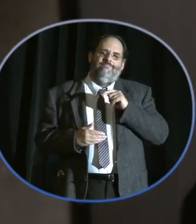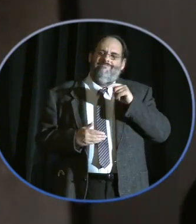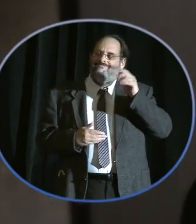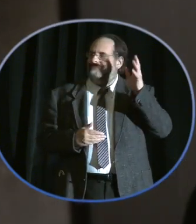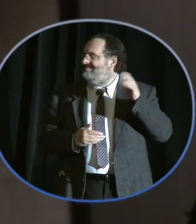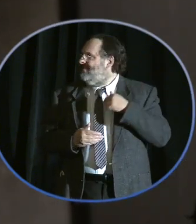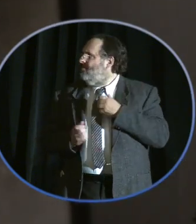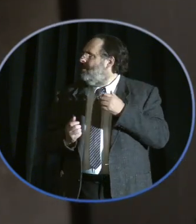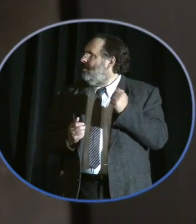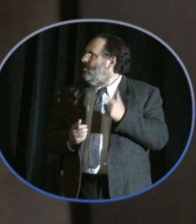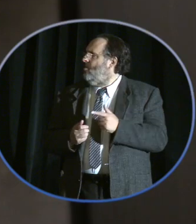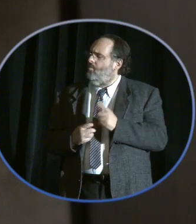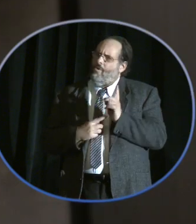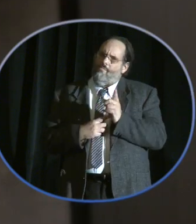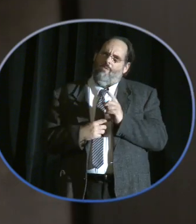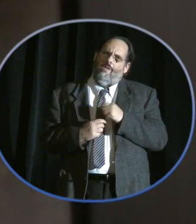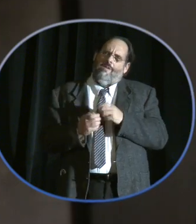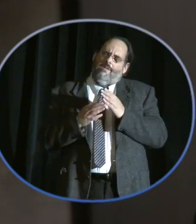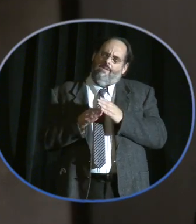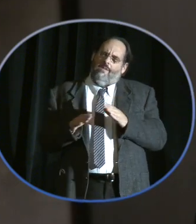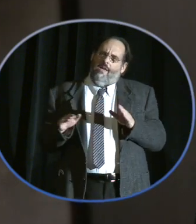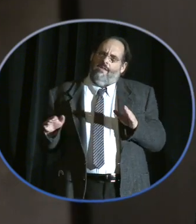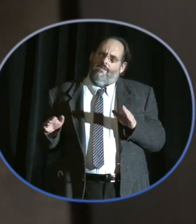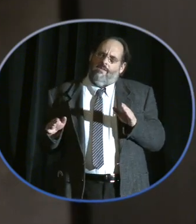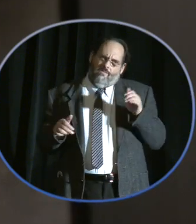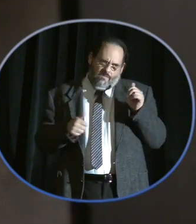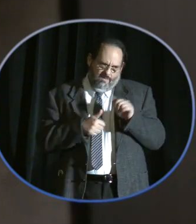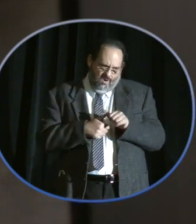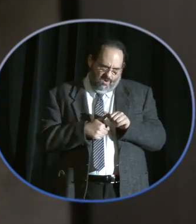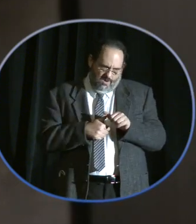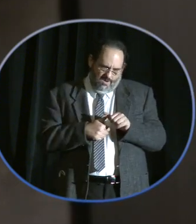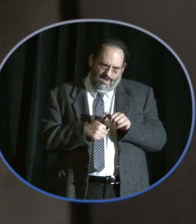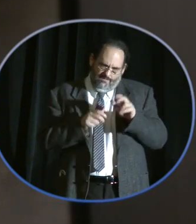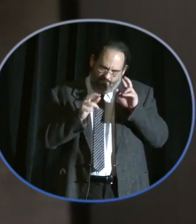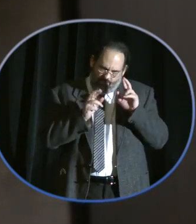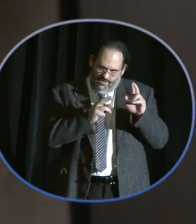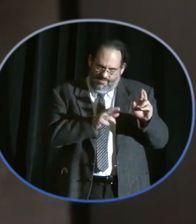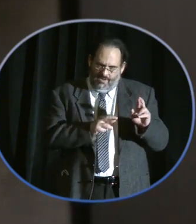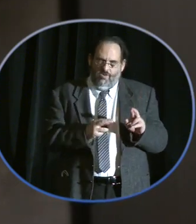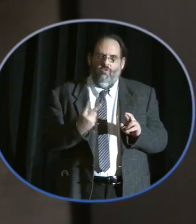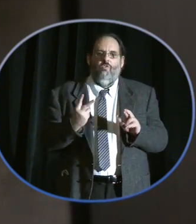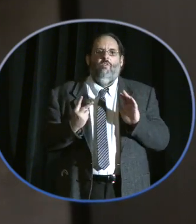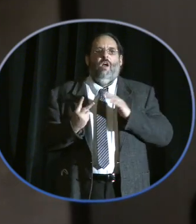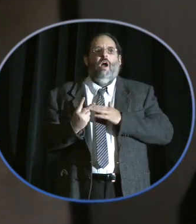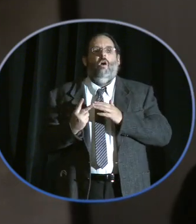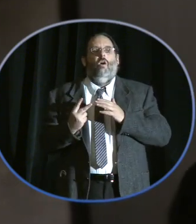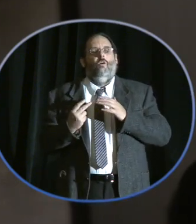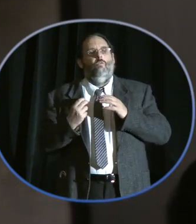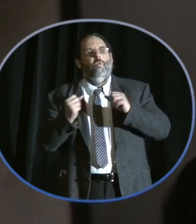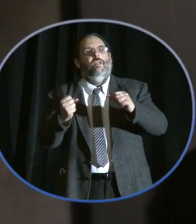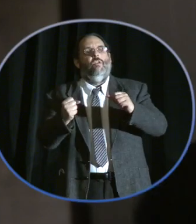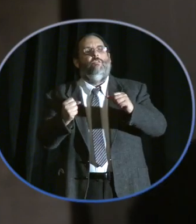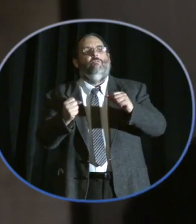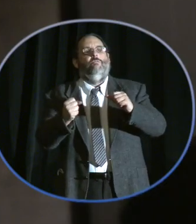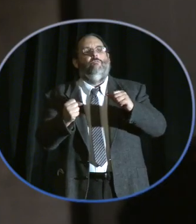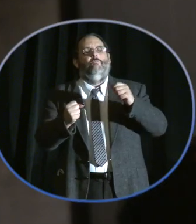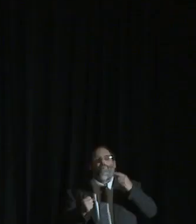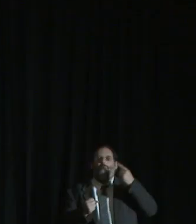I want us all to take a moment of silence and remember and pay respects to two of our courageous public